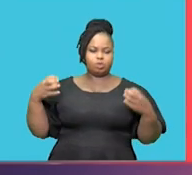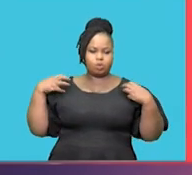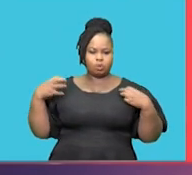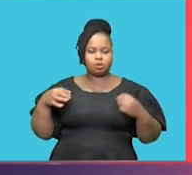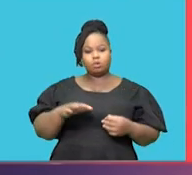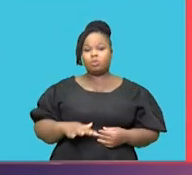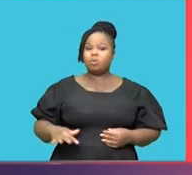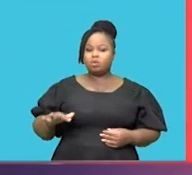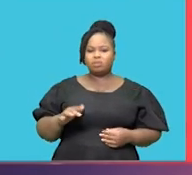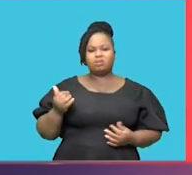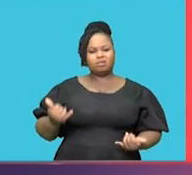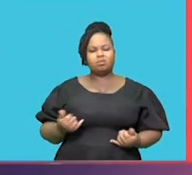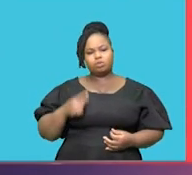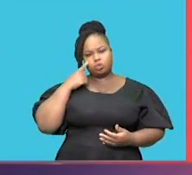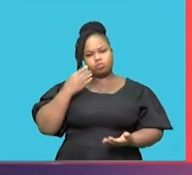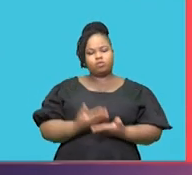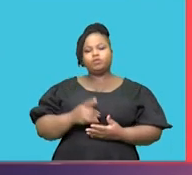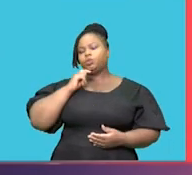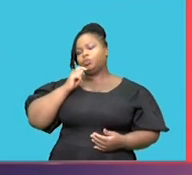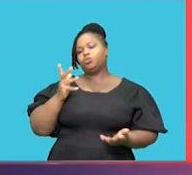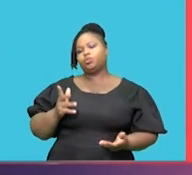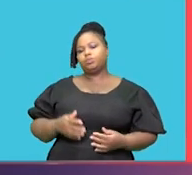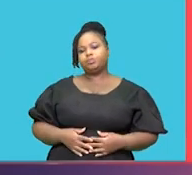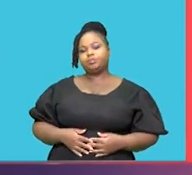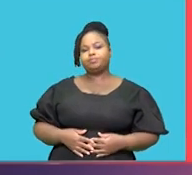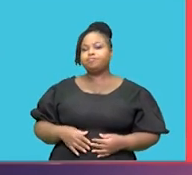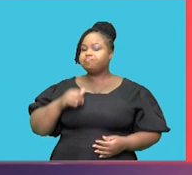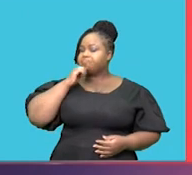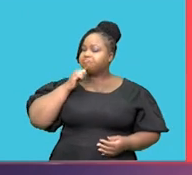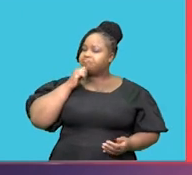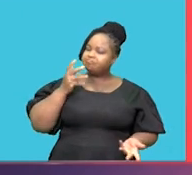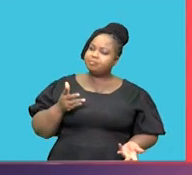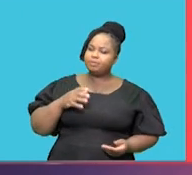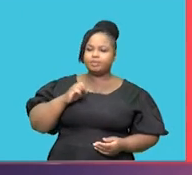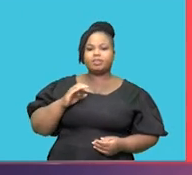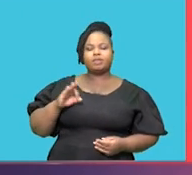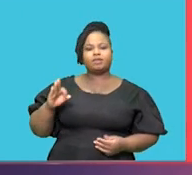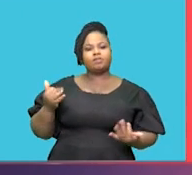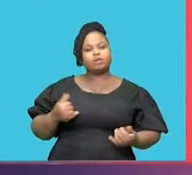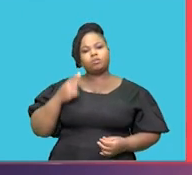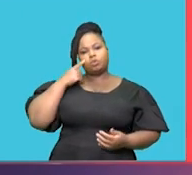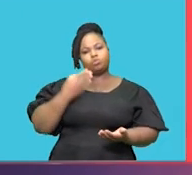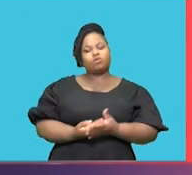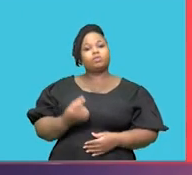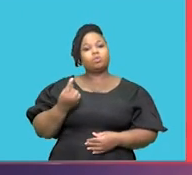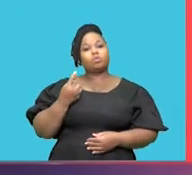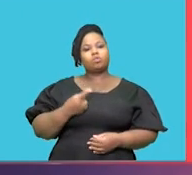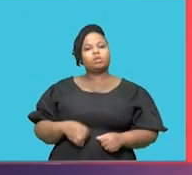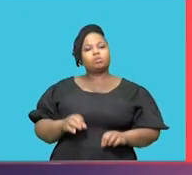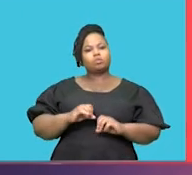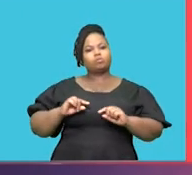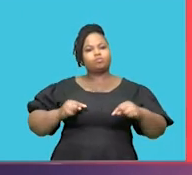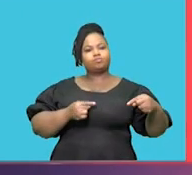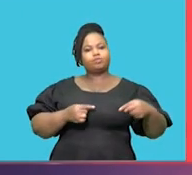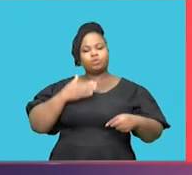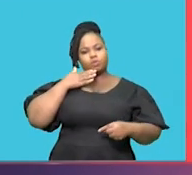all of them have proven to be true. Despite this, the EFF has proven to be the only vibrant opposition